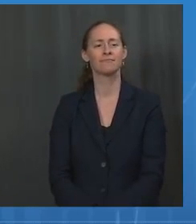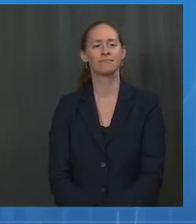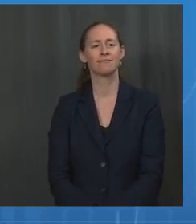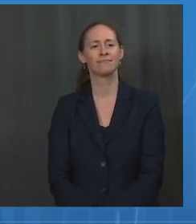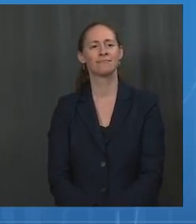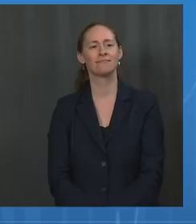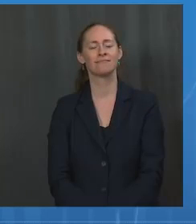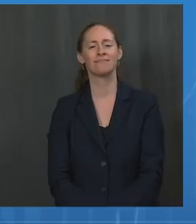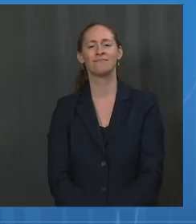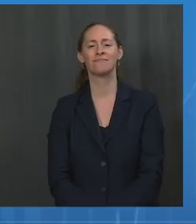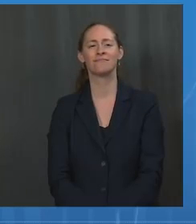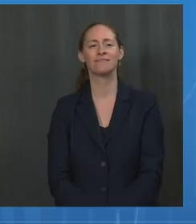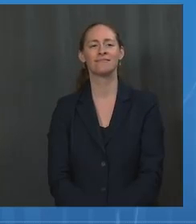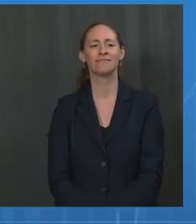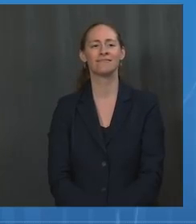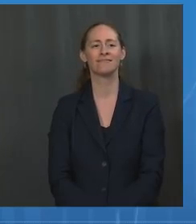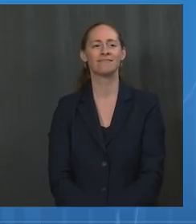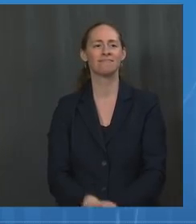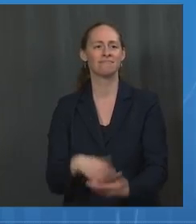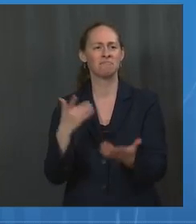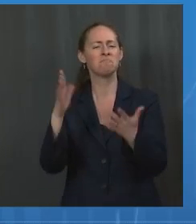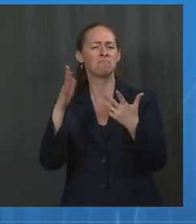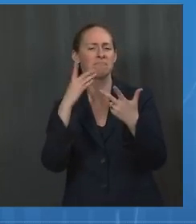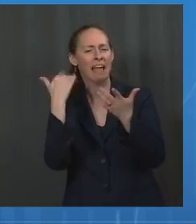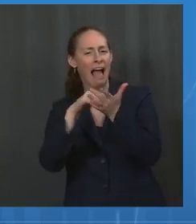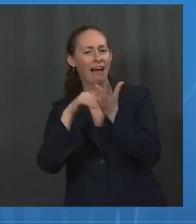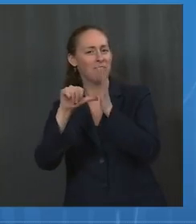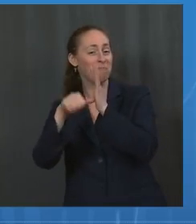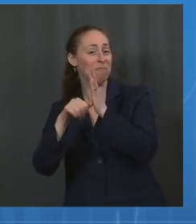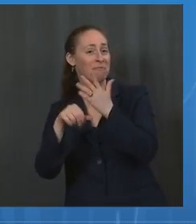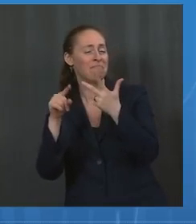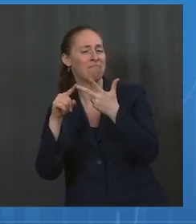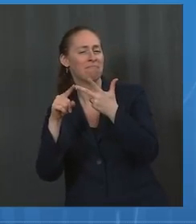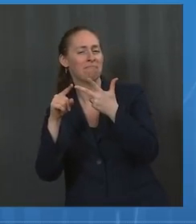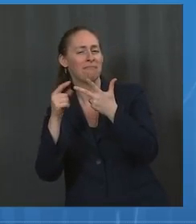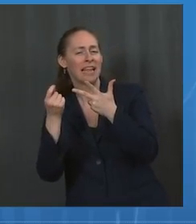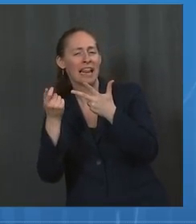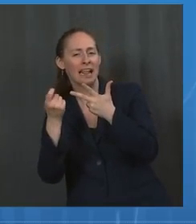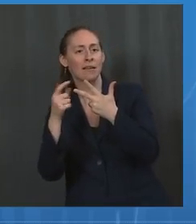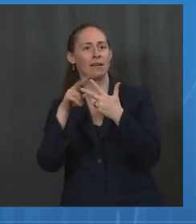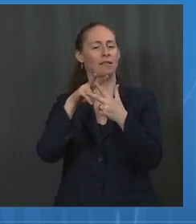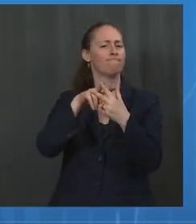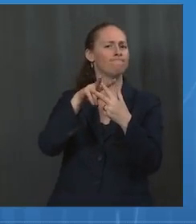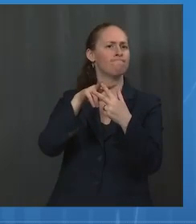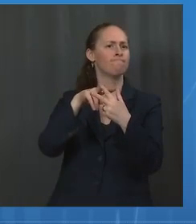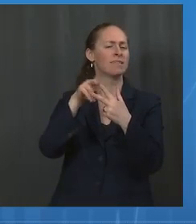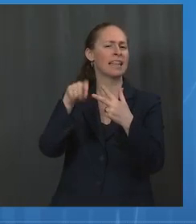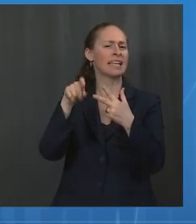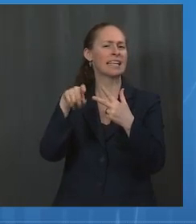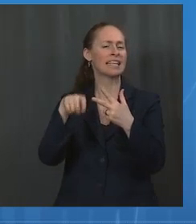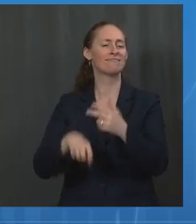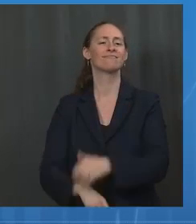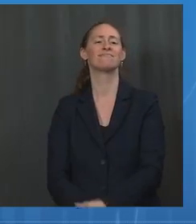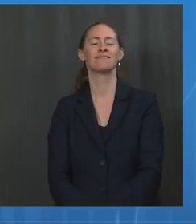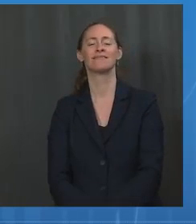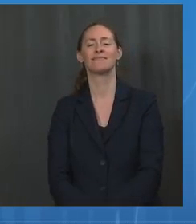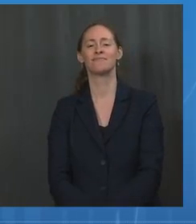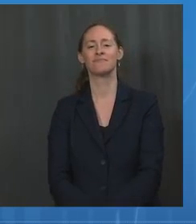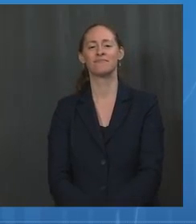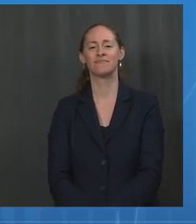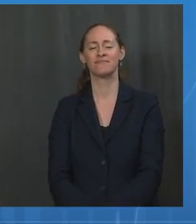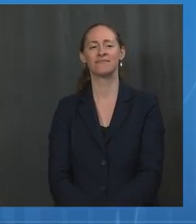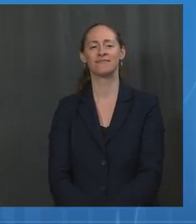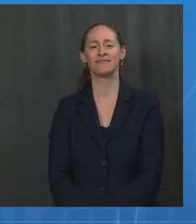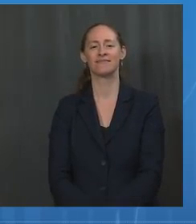are made up of first and second doses, but we are seeing some doses for those who are qualified for their third